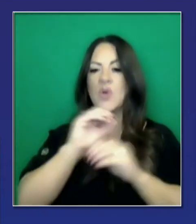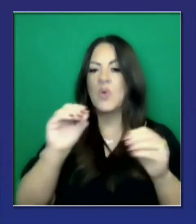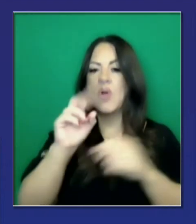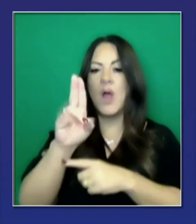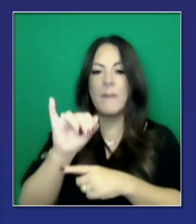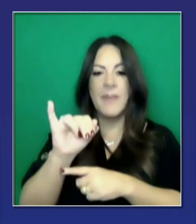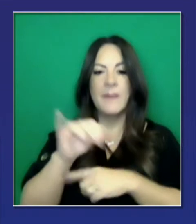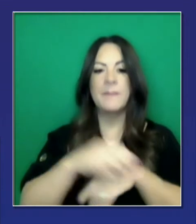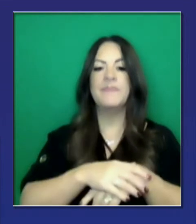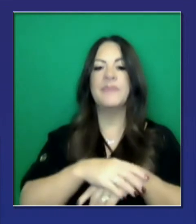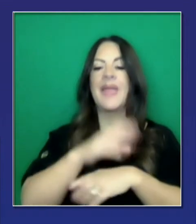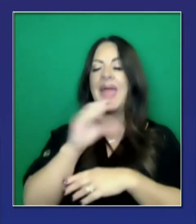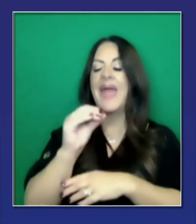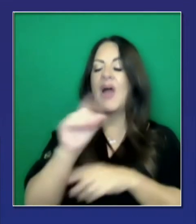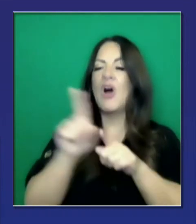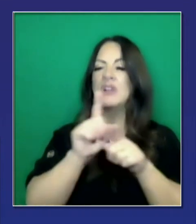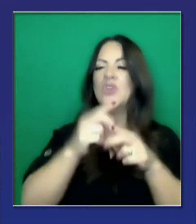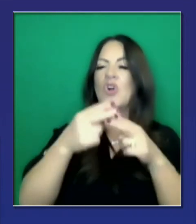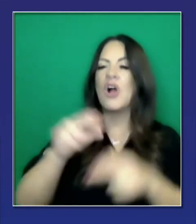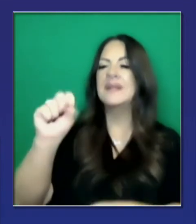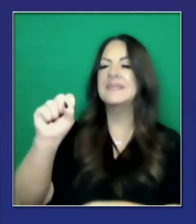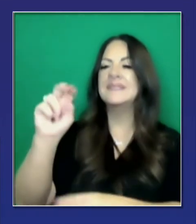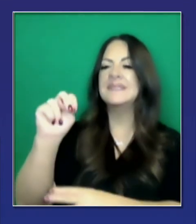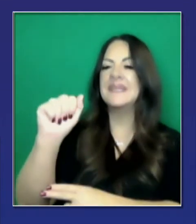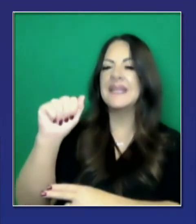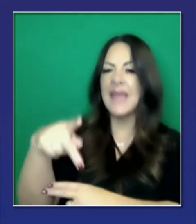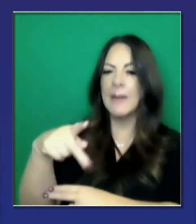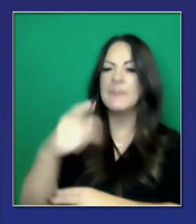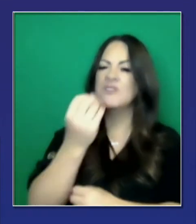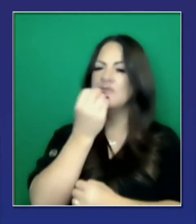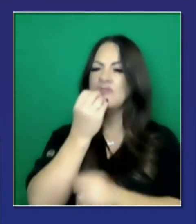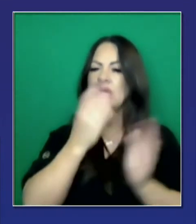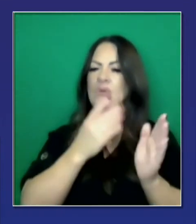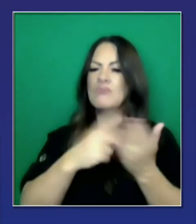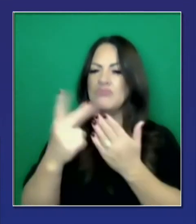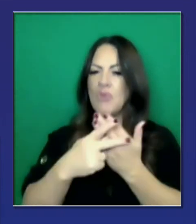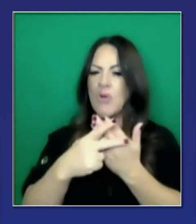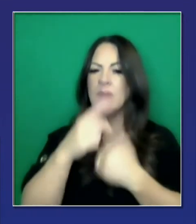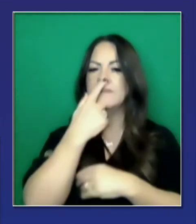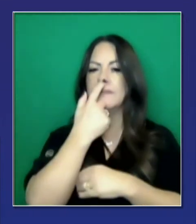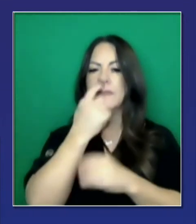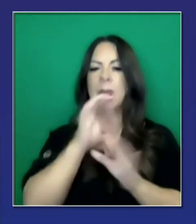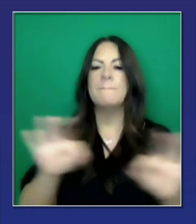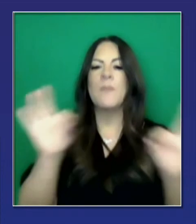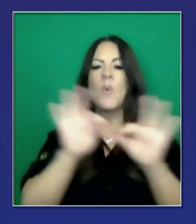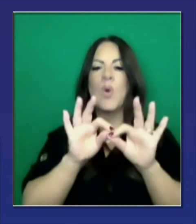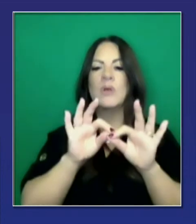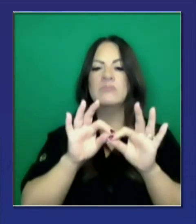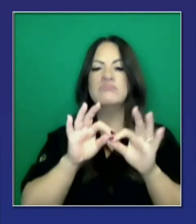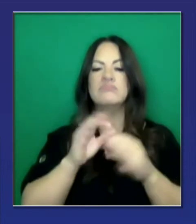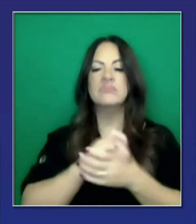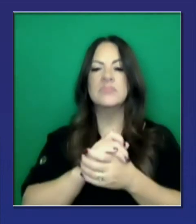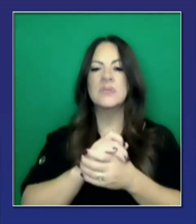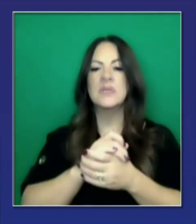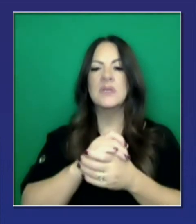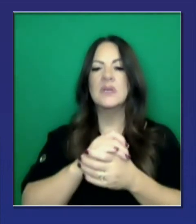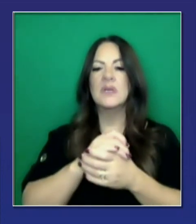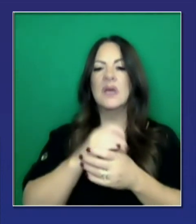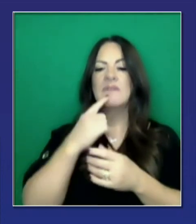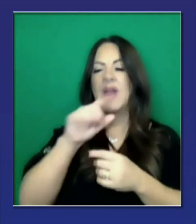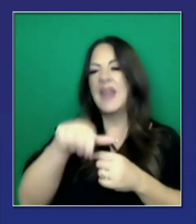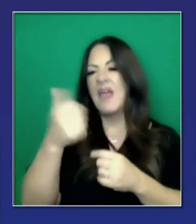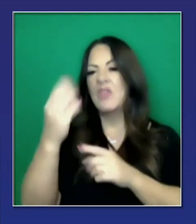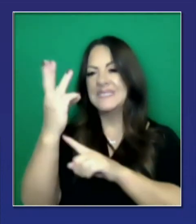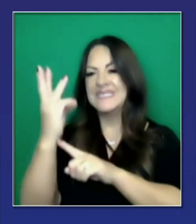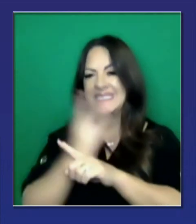nutrition program that's so critical for another 6 months. That's going to be key. The rental assistance package, also key. That's across